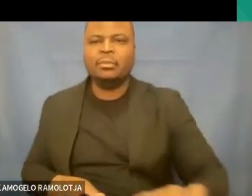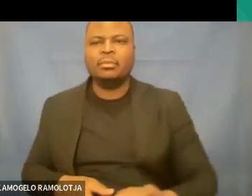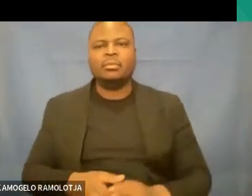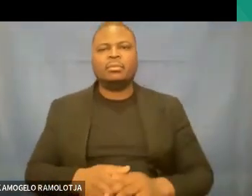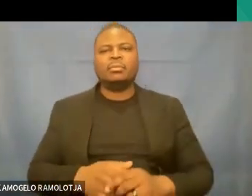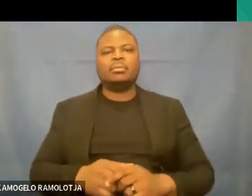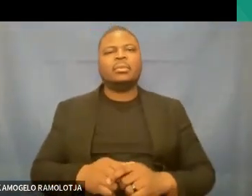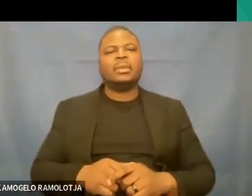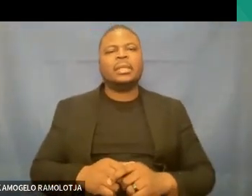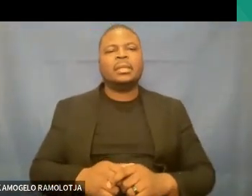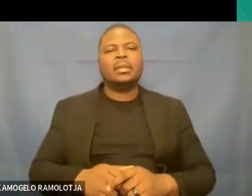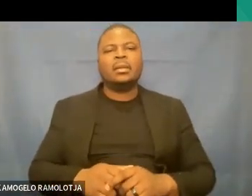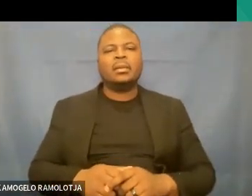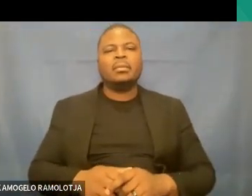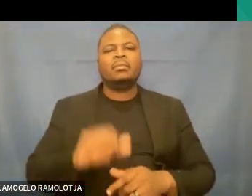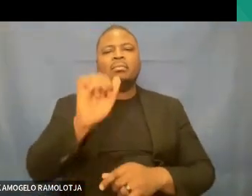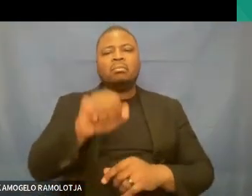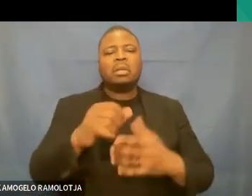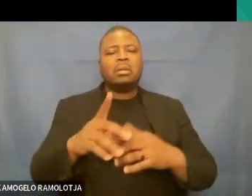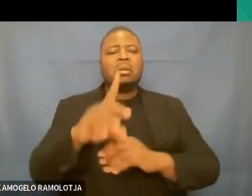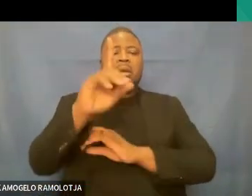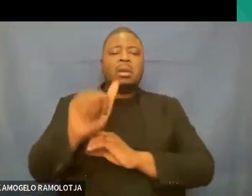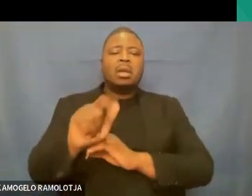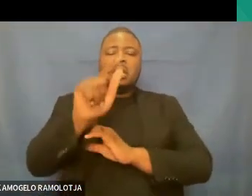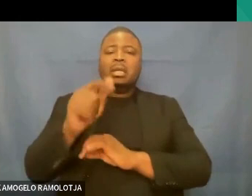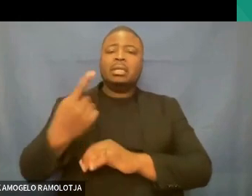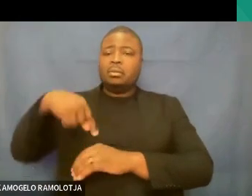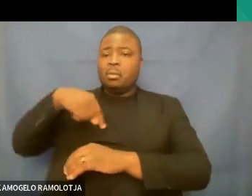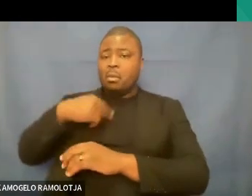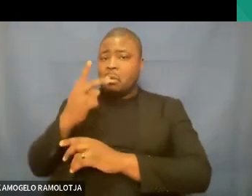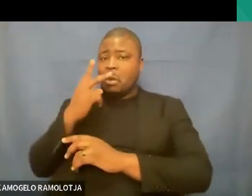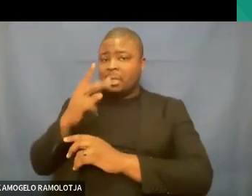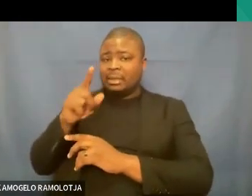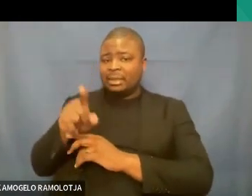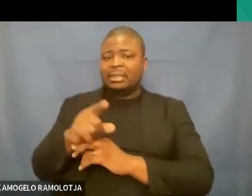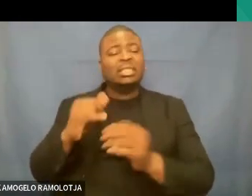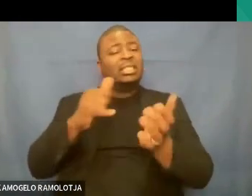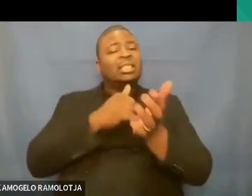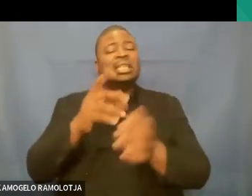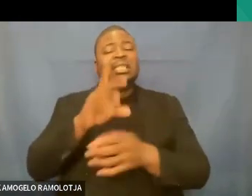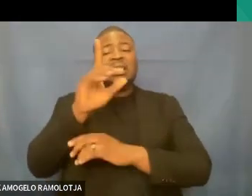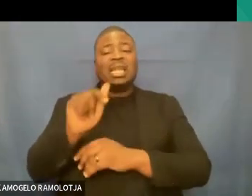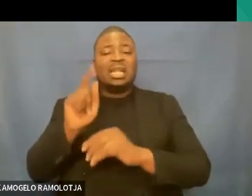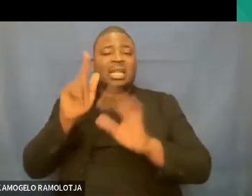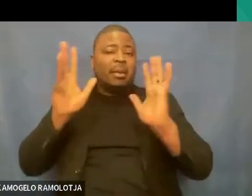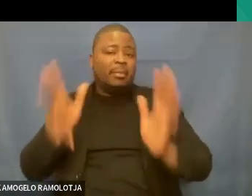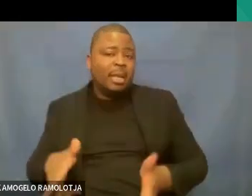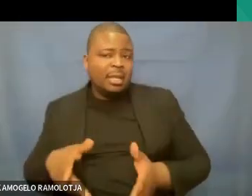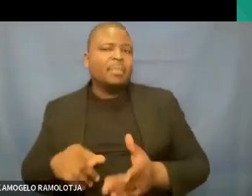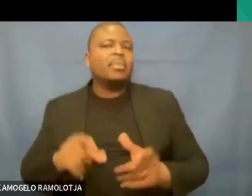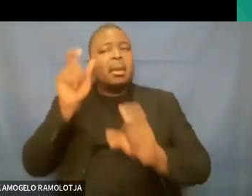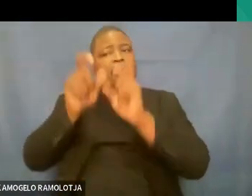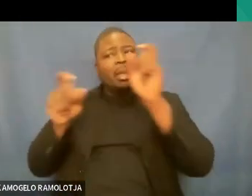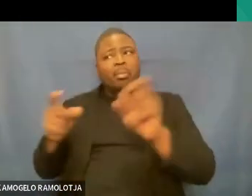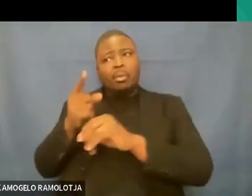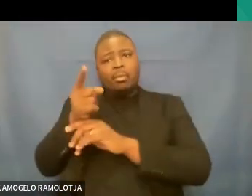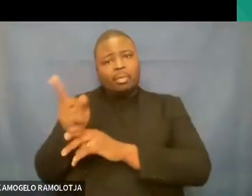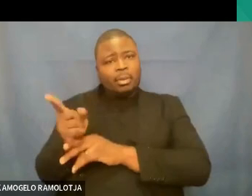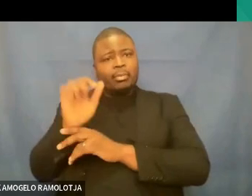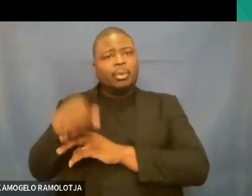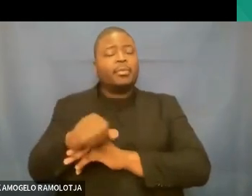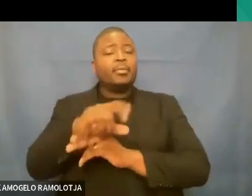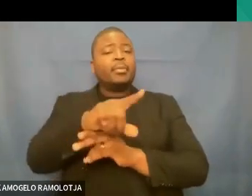So the statistics that we see is not just data points. They are people. Violence is reinforced